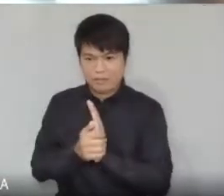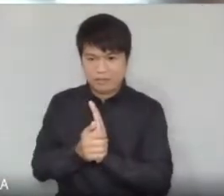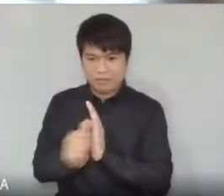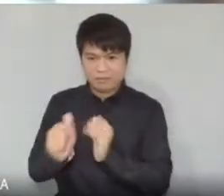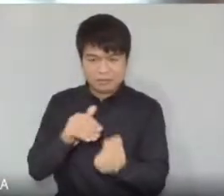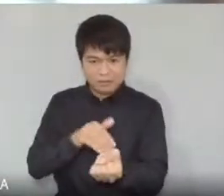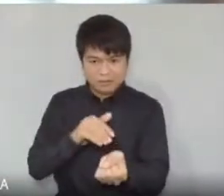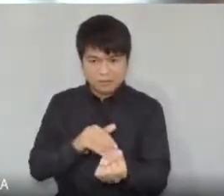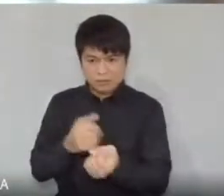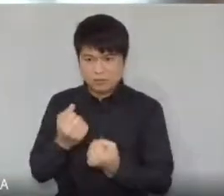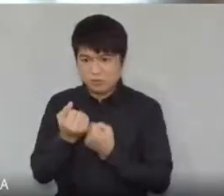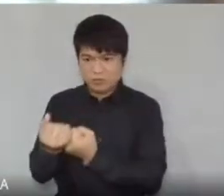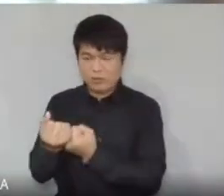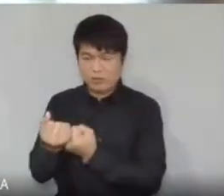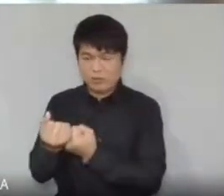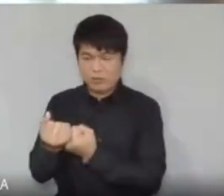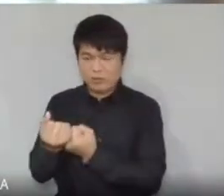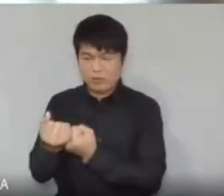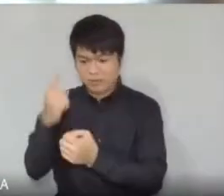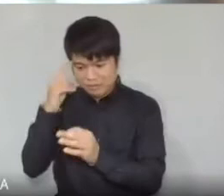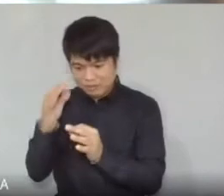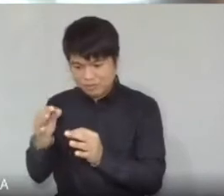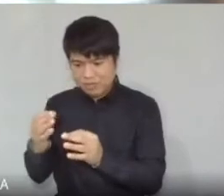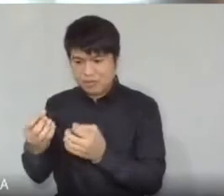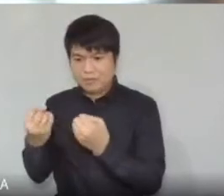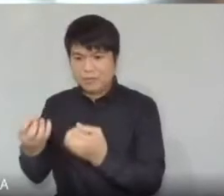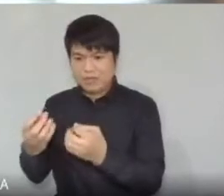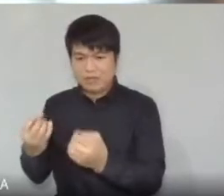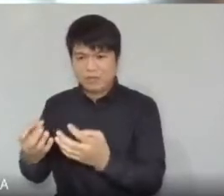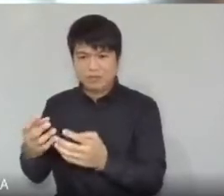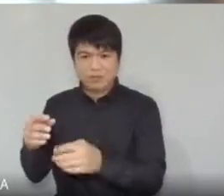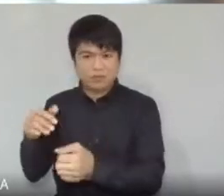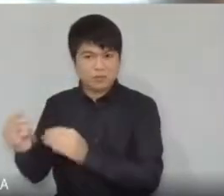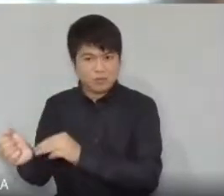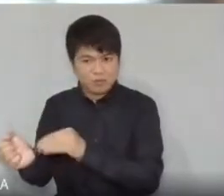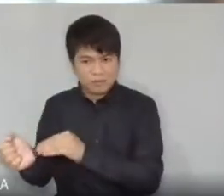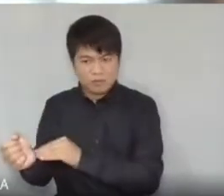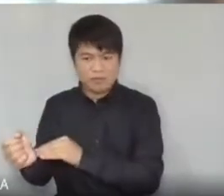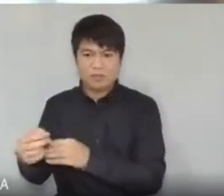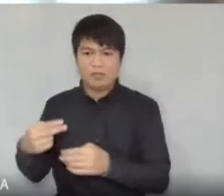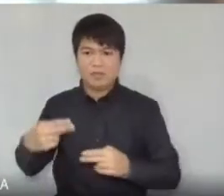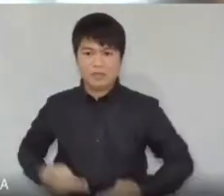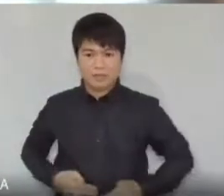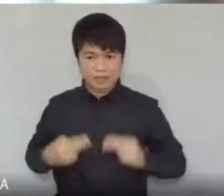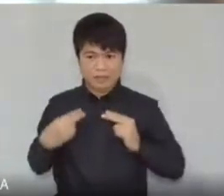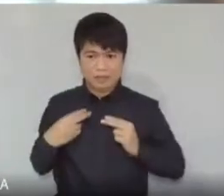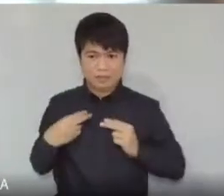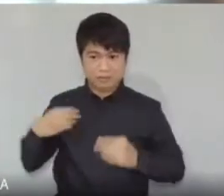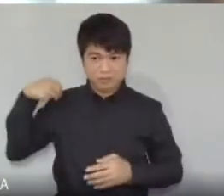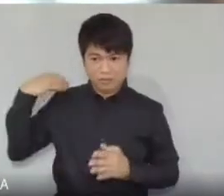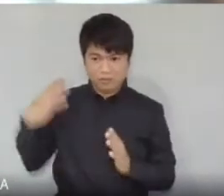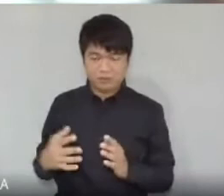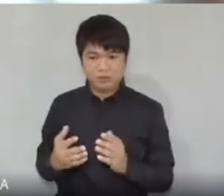areas. The initiative spearheaded regionalization of telemedicine. Experts from East Visayas and